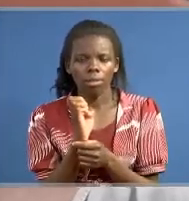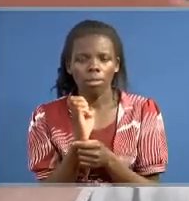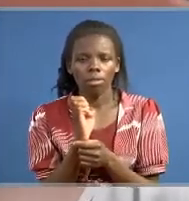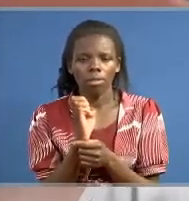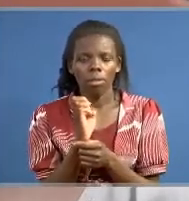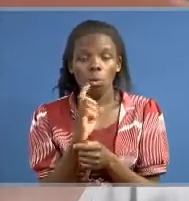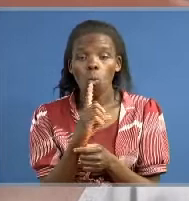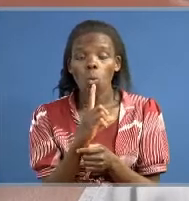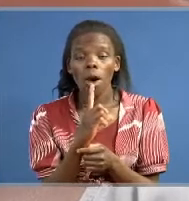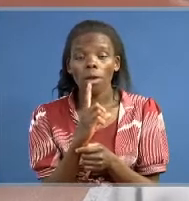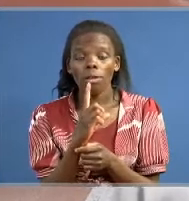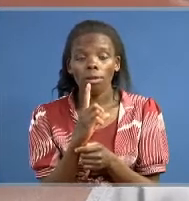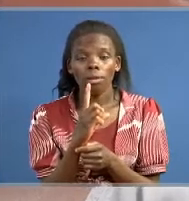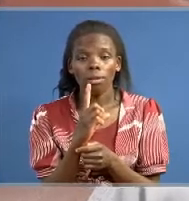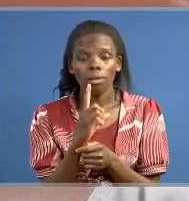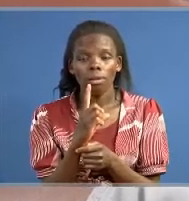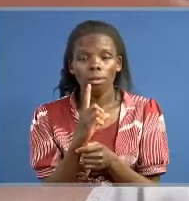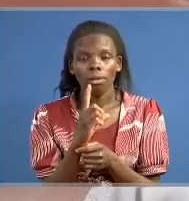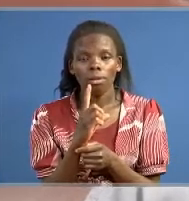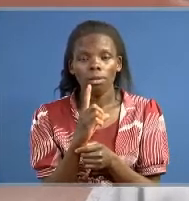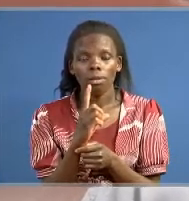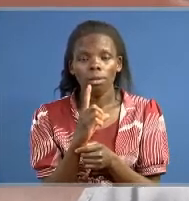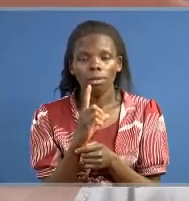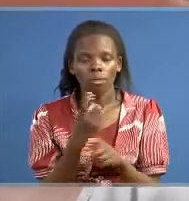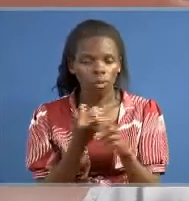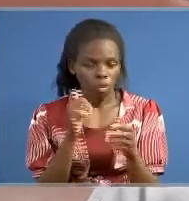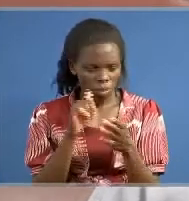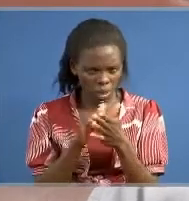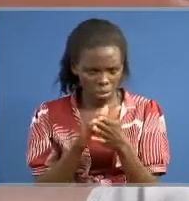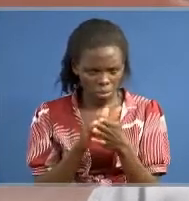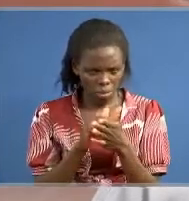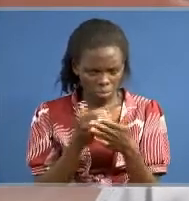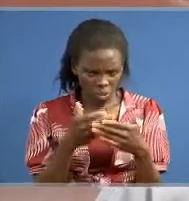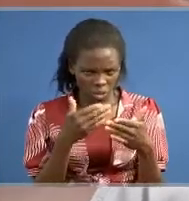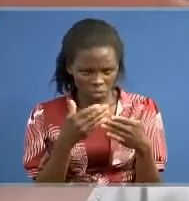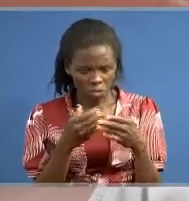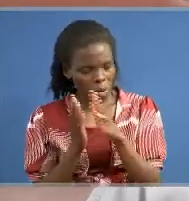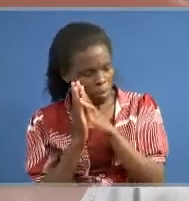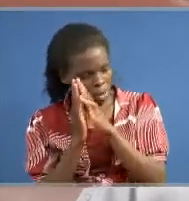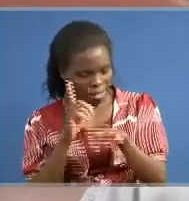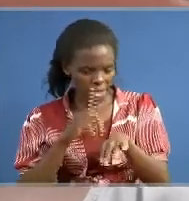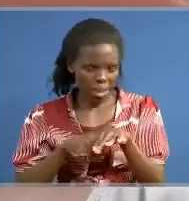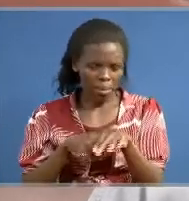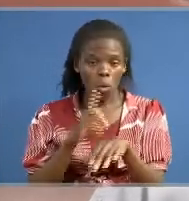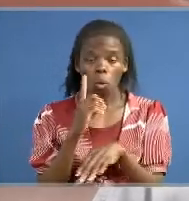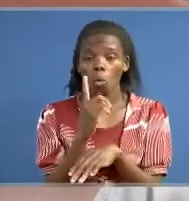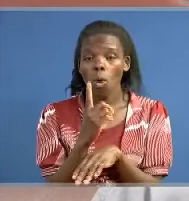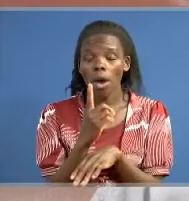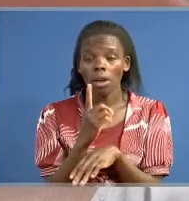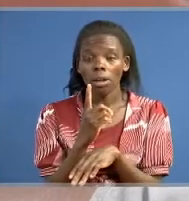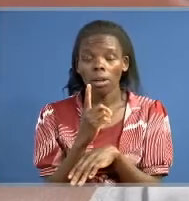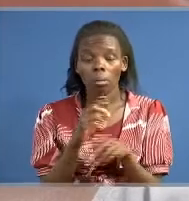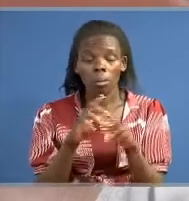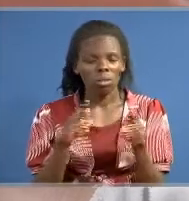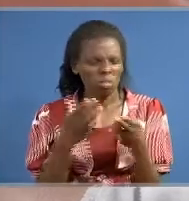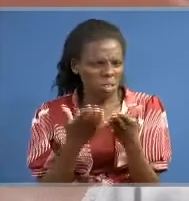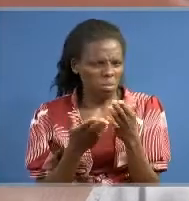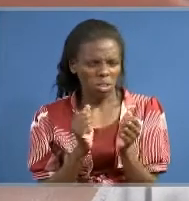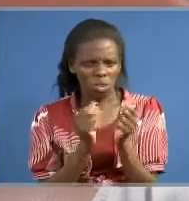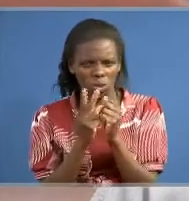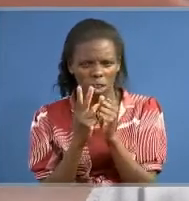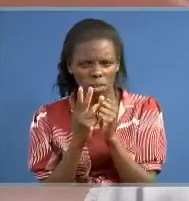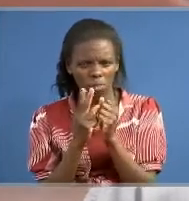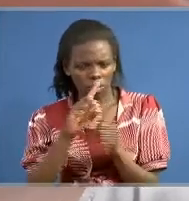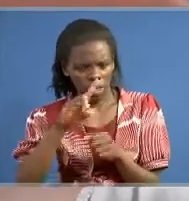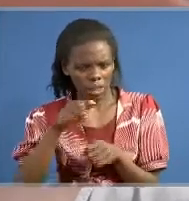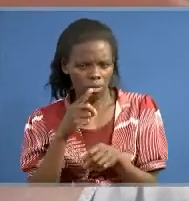so one of them that in a pen form that I take before bedtime costs, just one box costs around